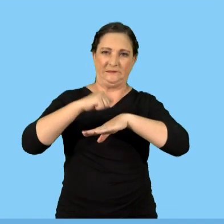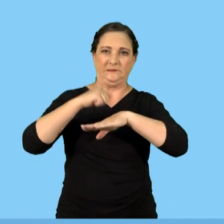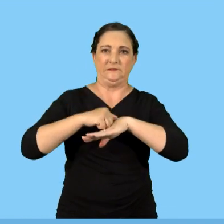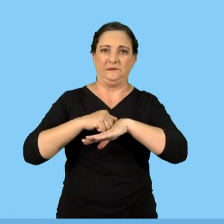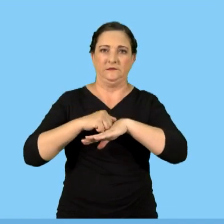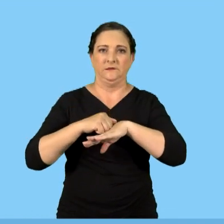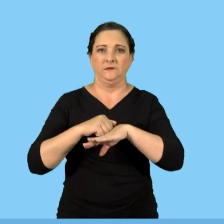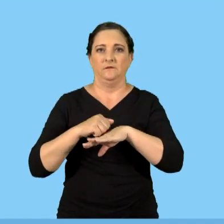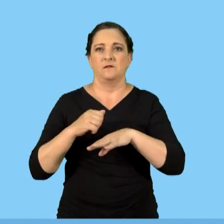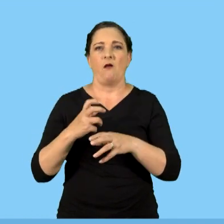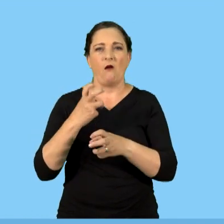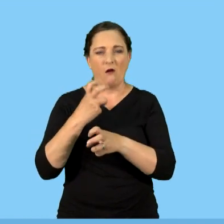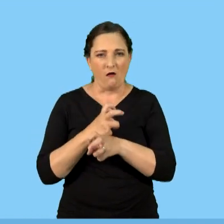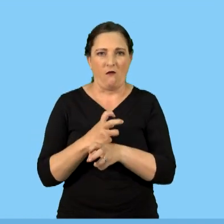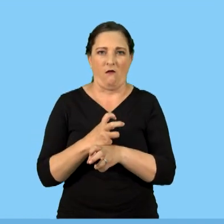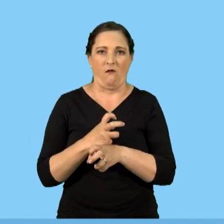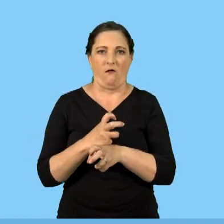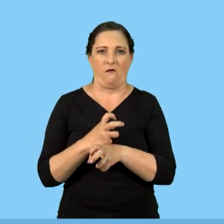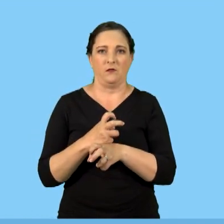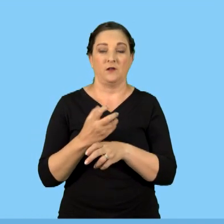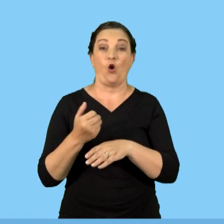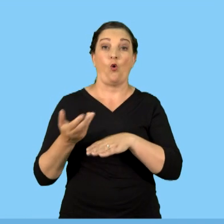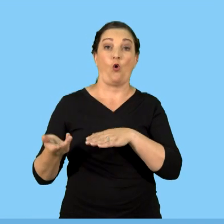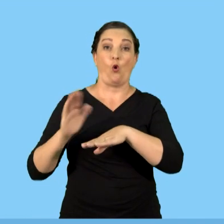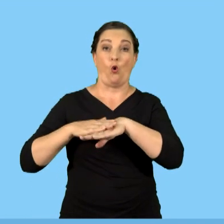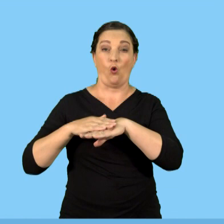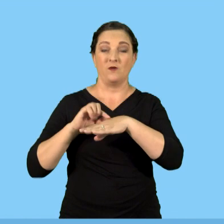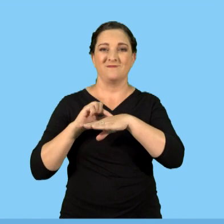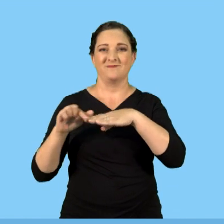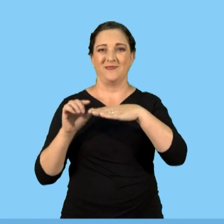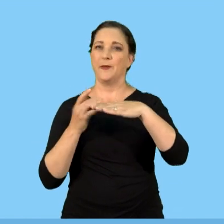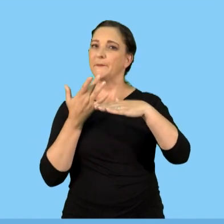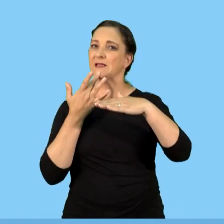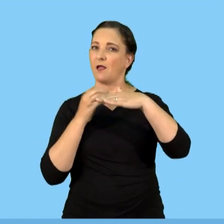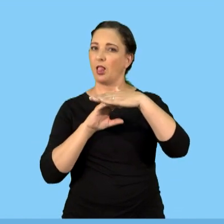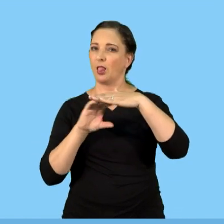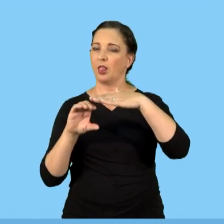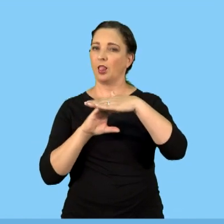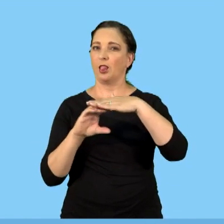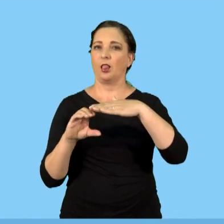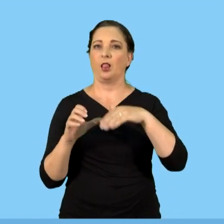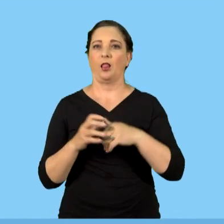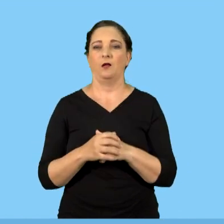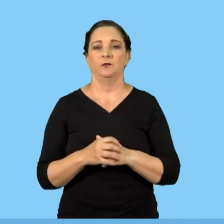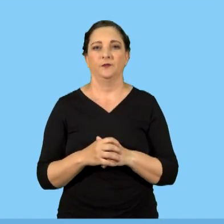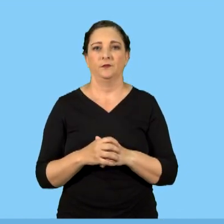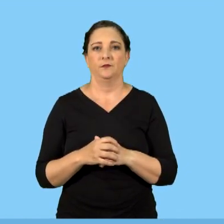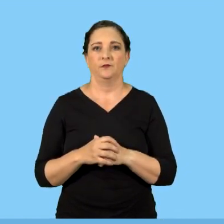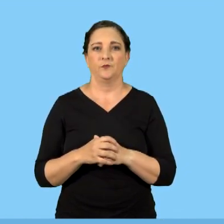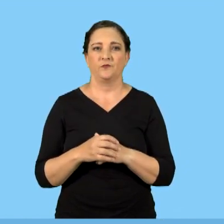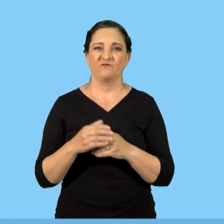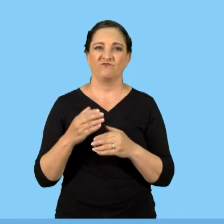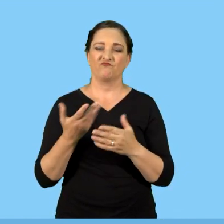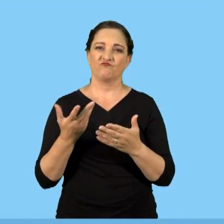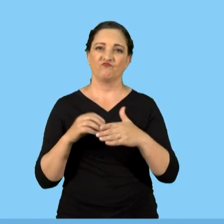So remember that layer of oxide, layer on top of that metal, and then it's going to be protecting that metal from